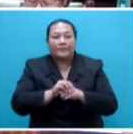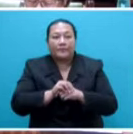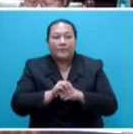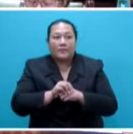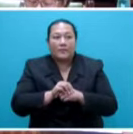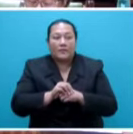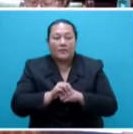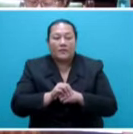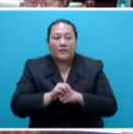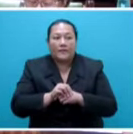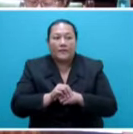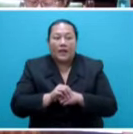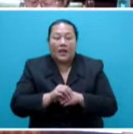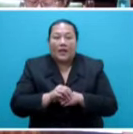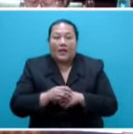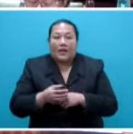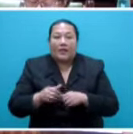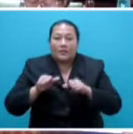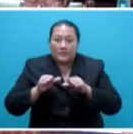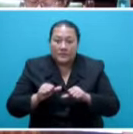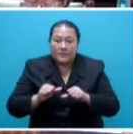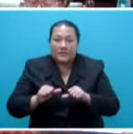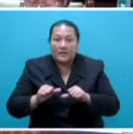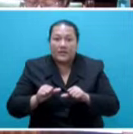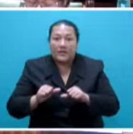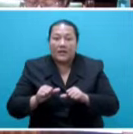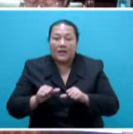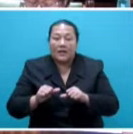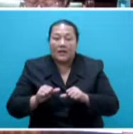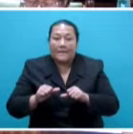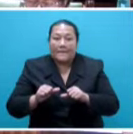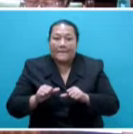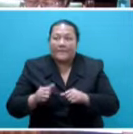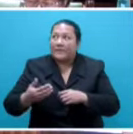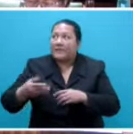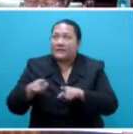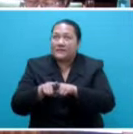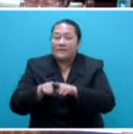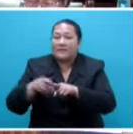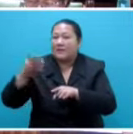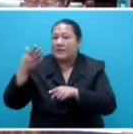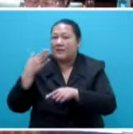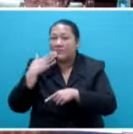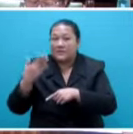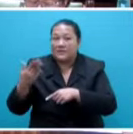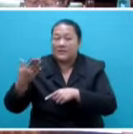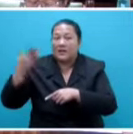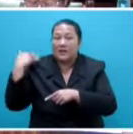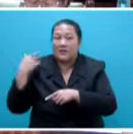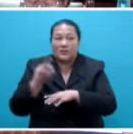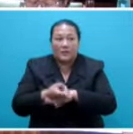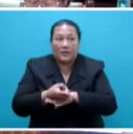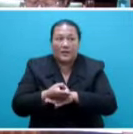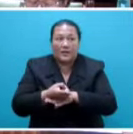His Excellency urged us in his address last week, we could develop